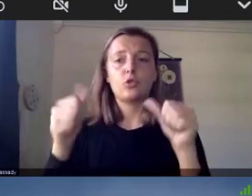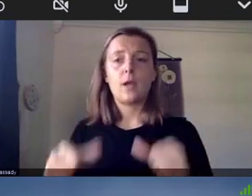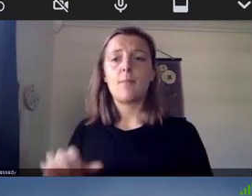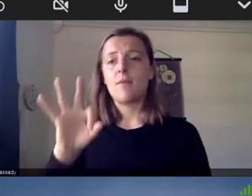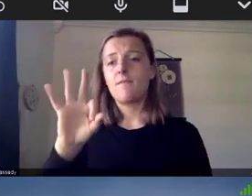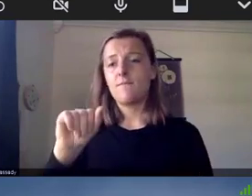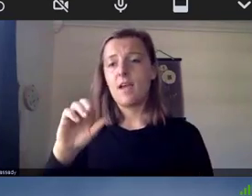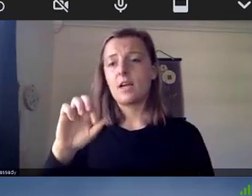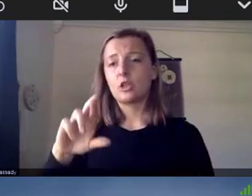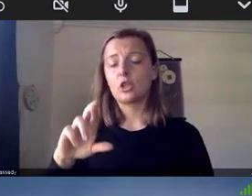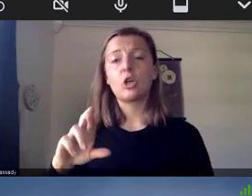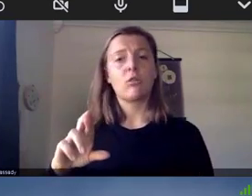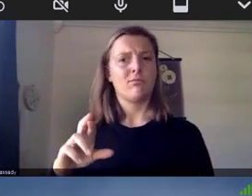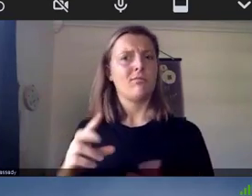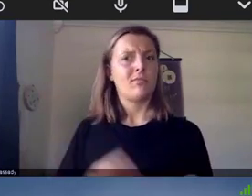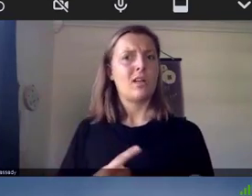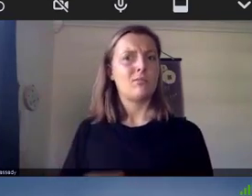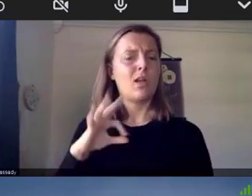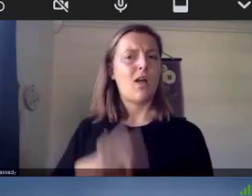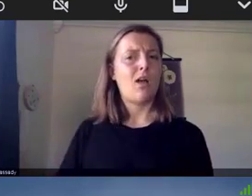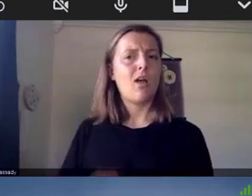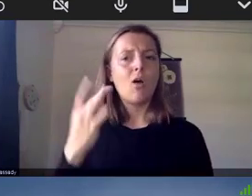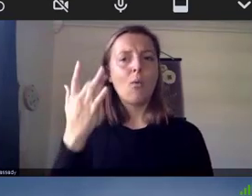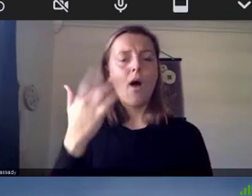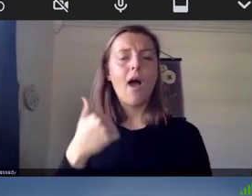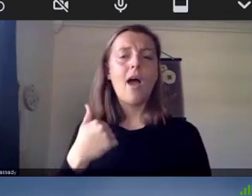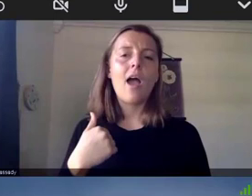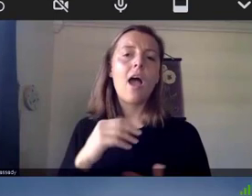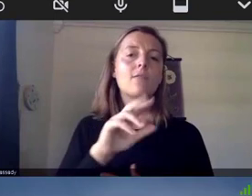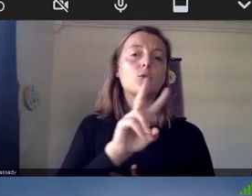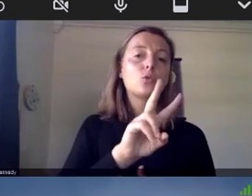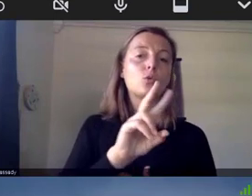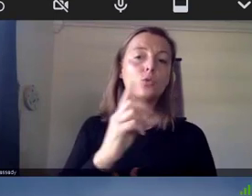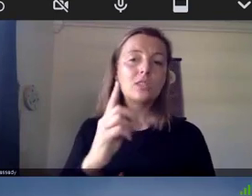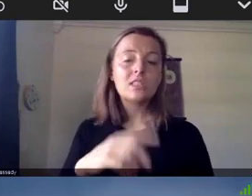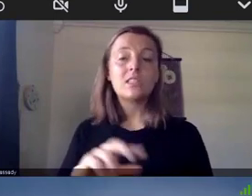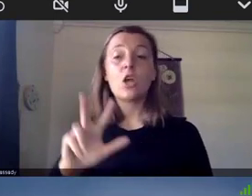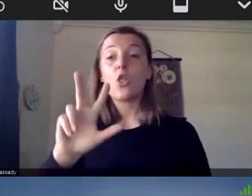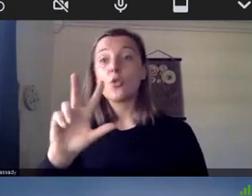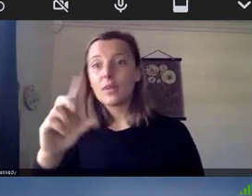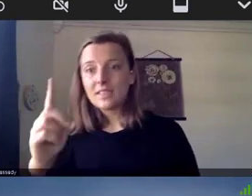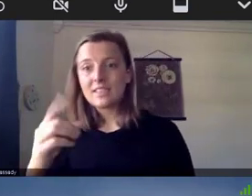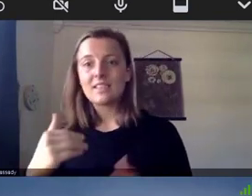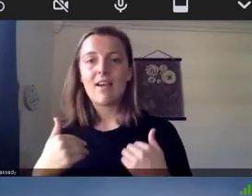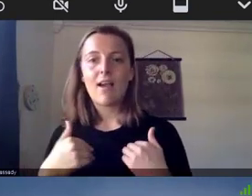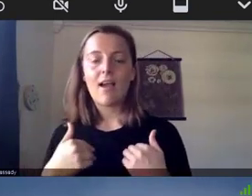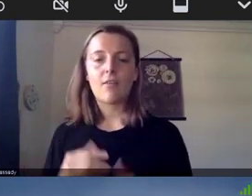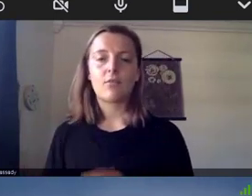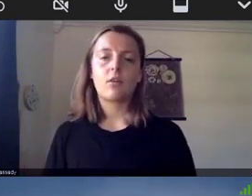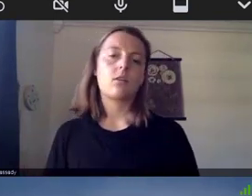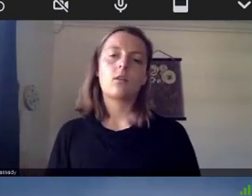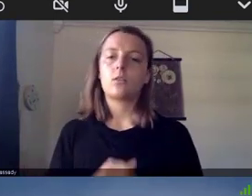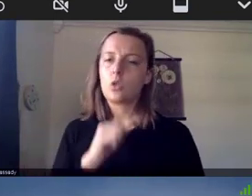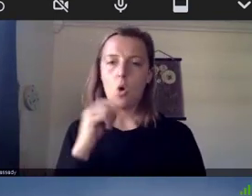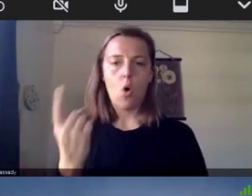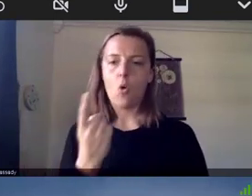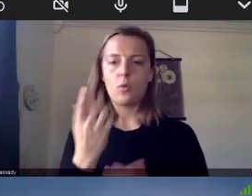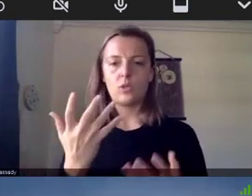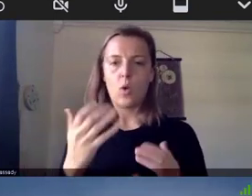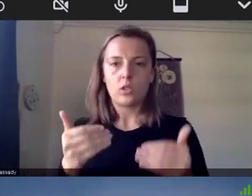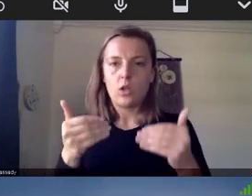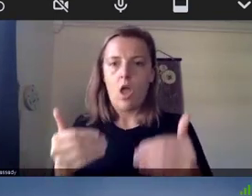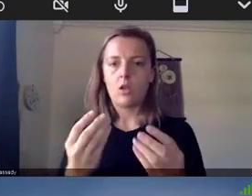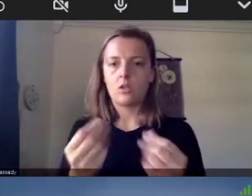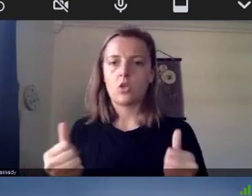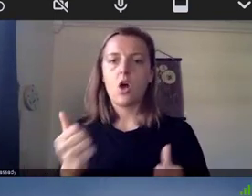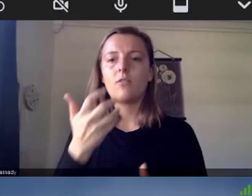dimensions, right? And we don't always want to solve the heat diffusion equation. And if we're using a common shape, we